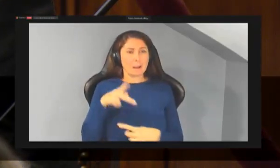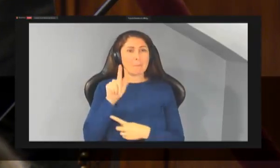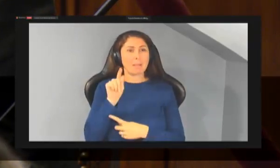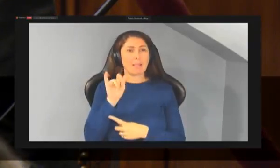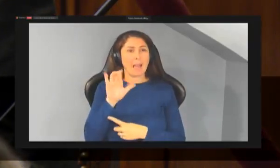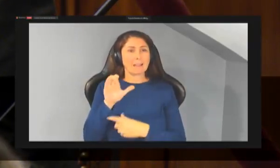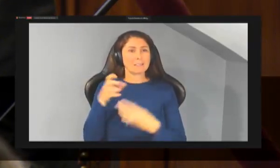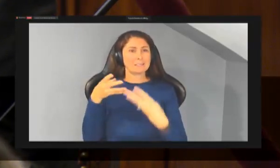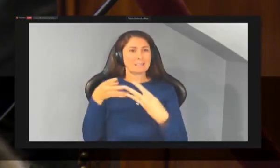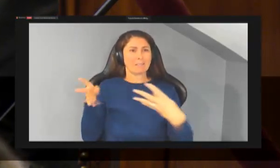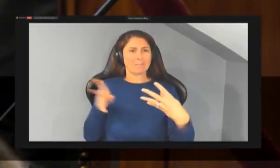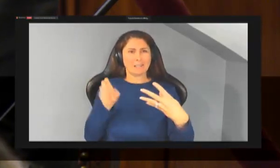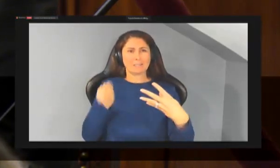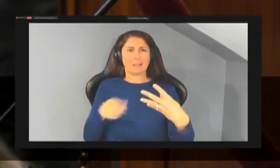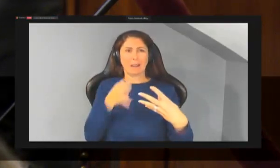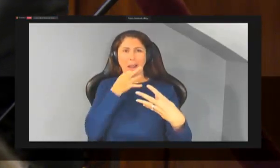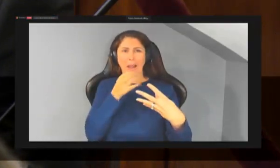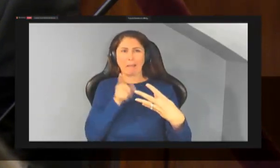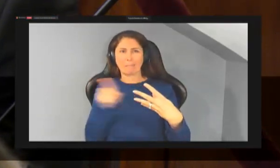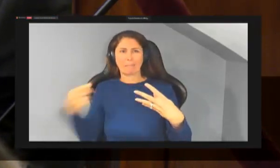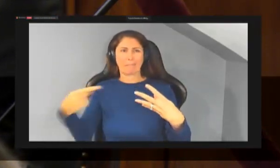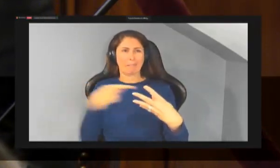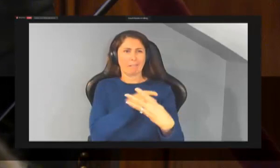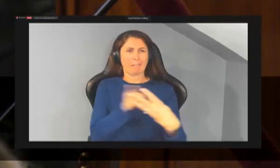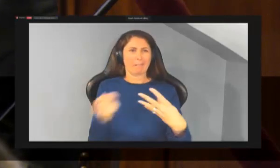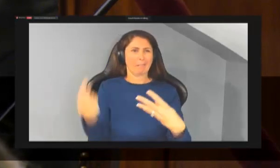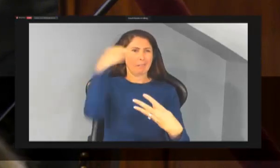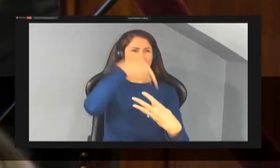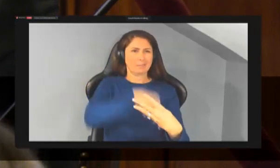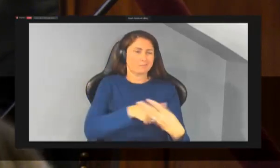way around it. So the city's not had